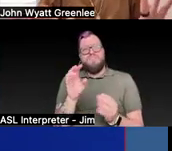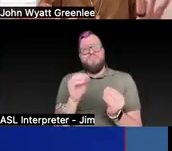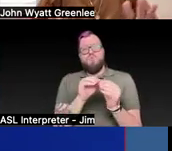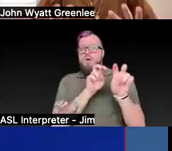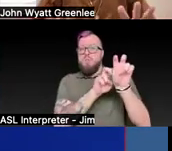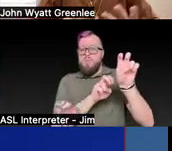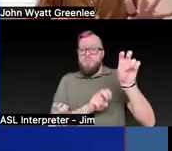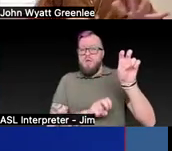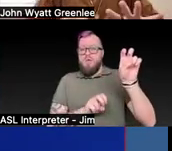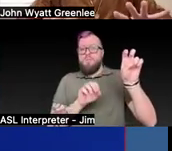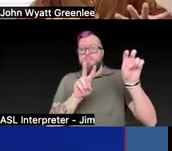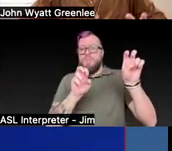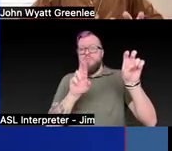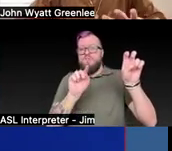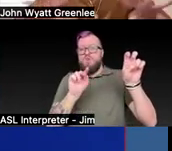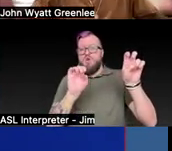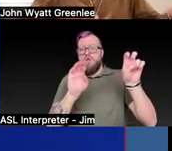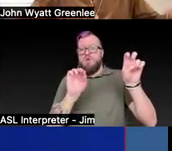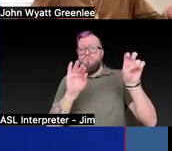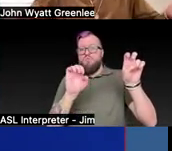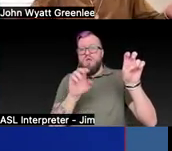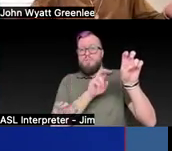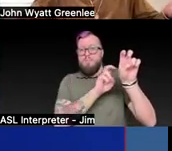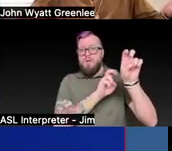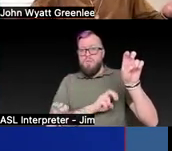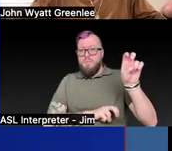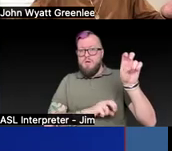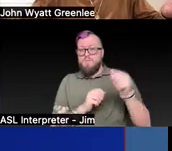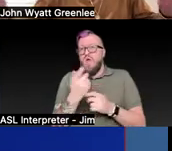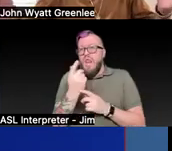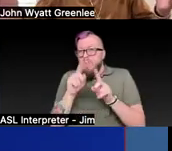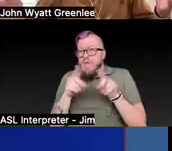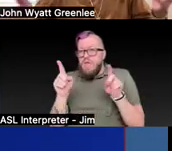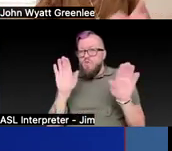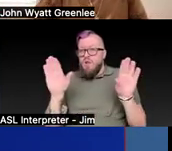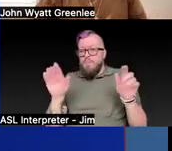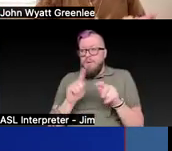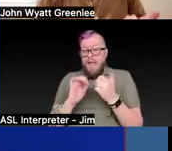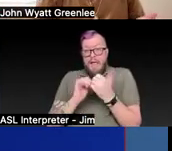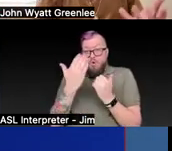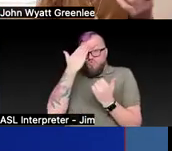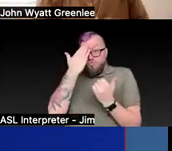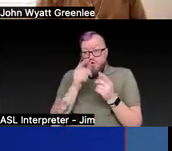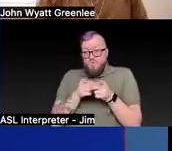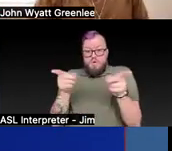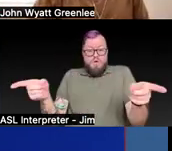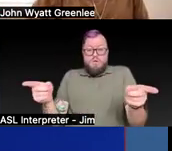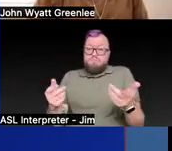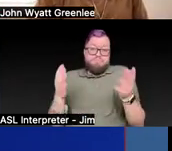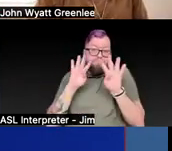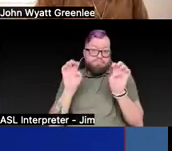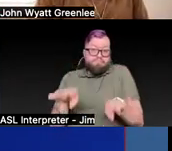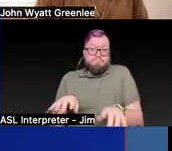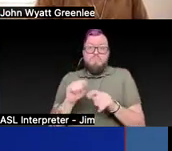vertebrae. So they are slightly different. And how they know which where to go is a kind of a mystery. But they do. They wind up going the right places.